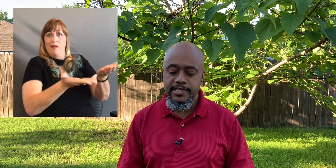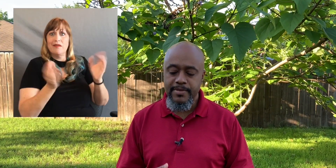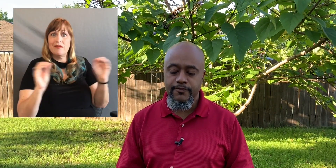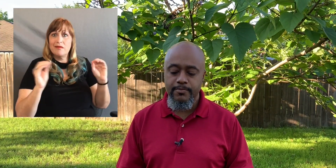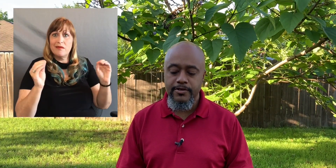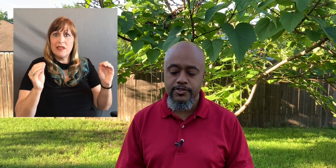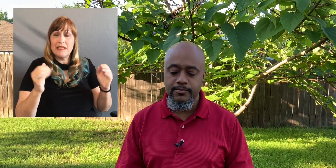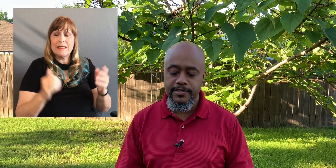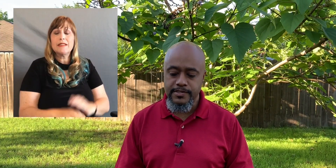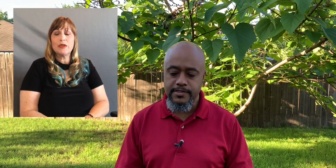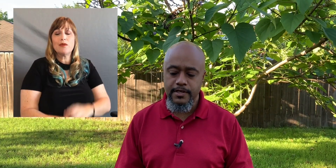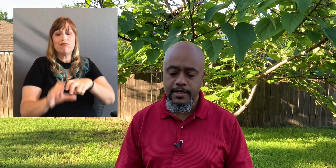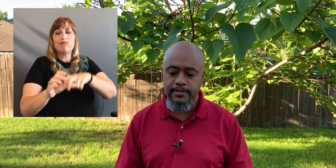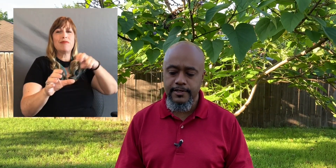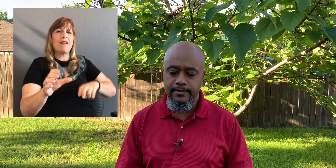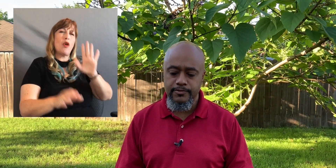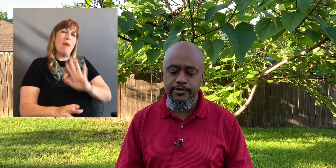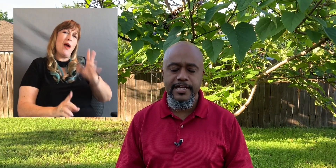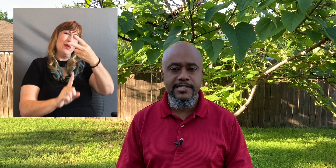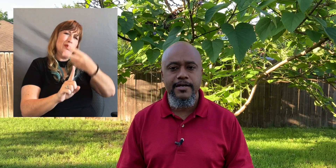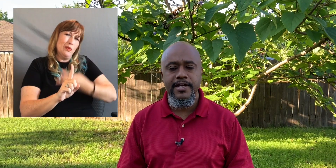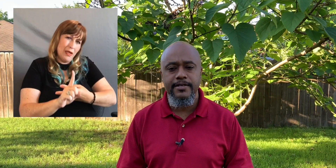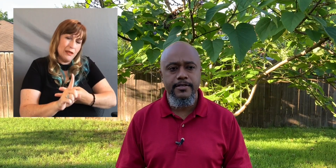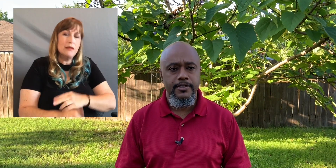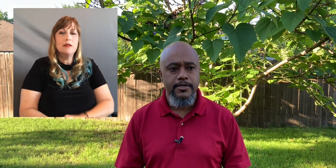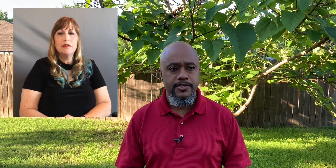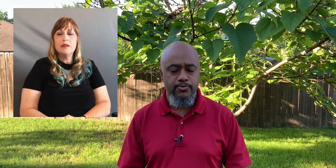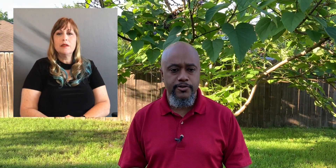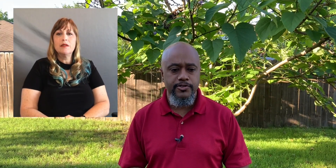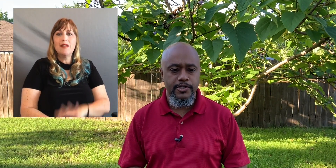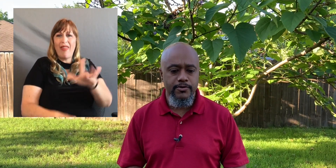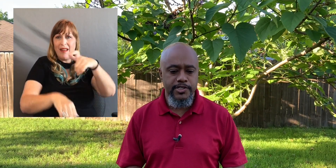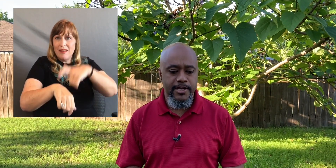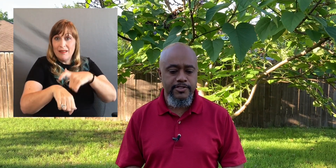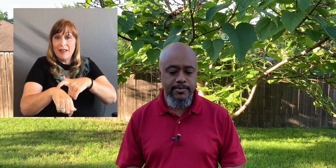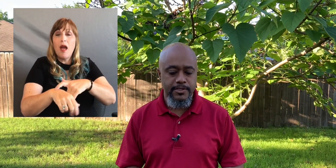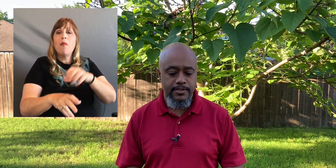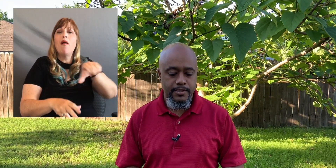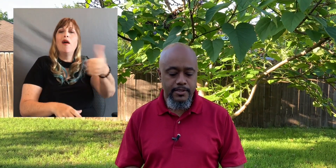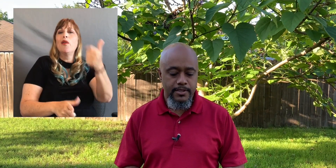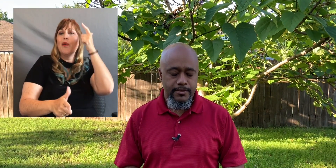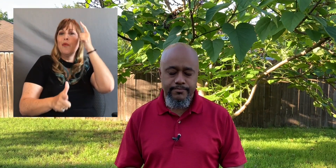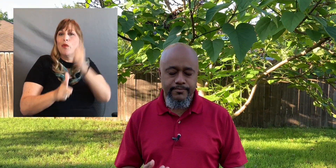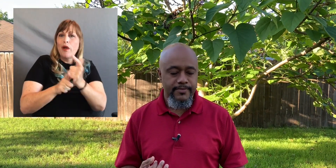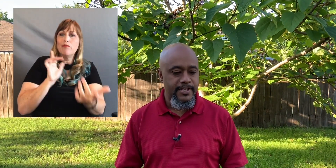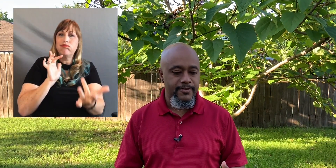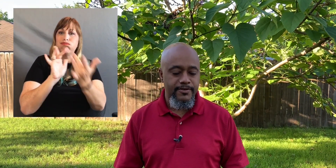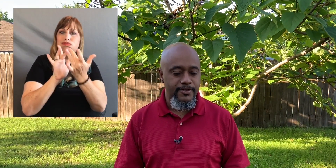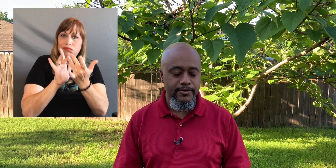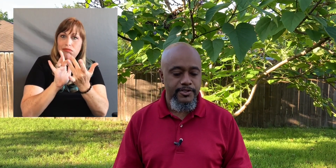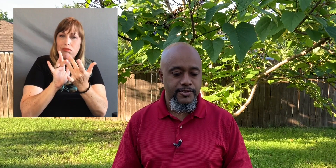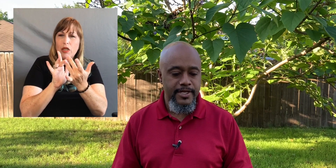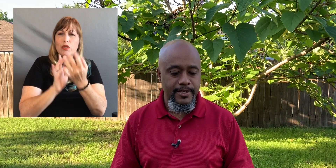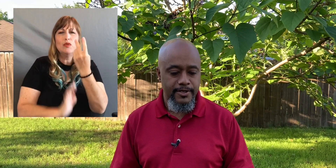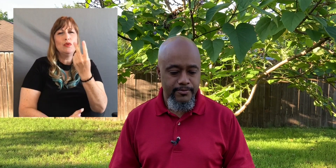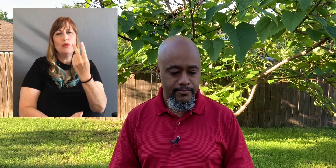So I stepped back for about 2 months, and during that time, I had some brothers reach out to me. And the